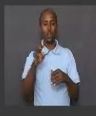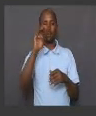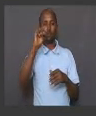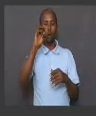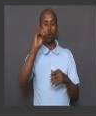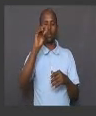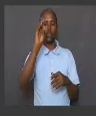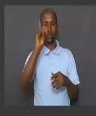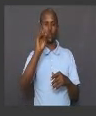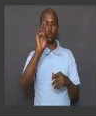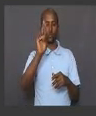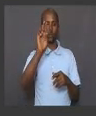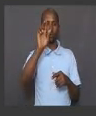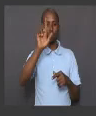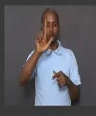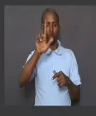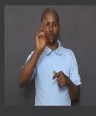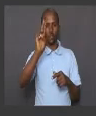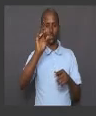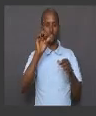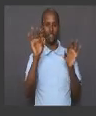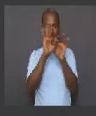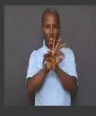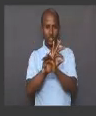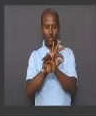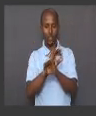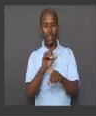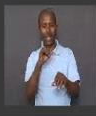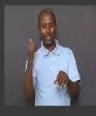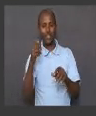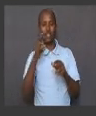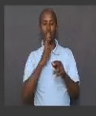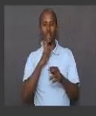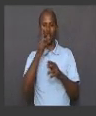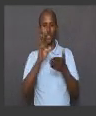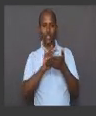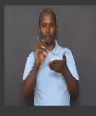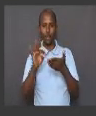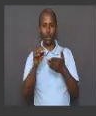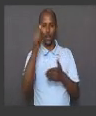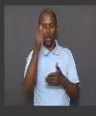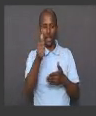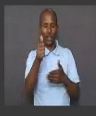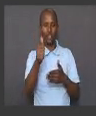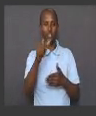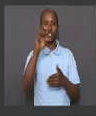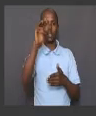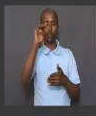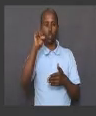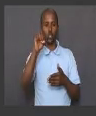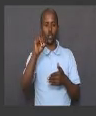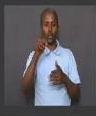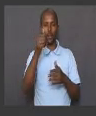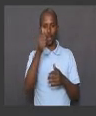modulus function. For any real number a, the modulus